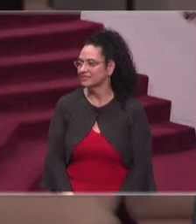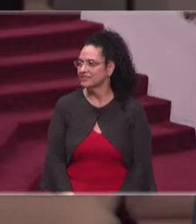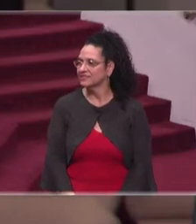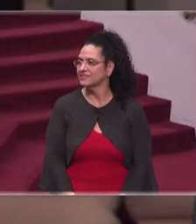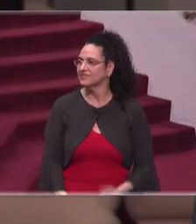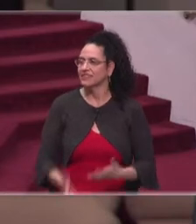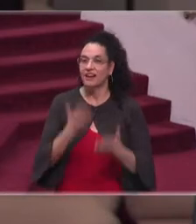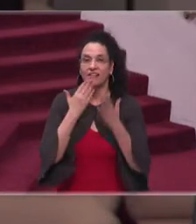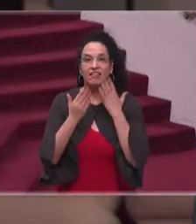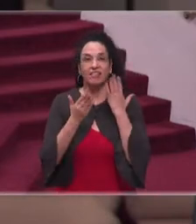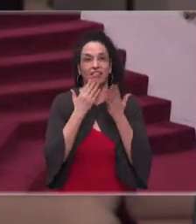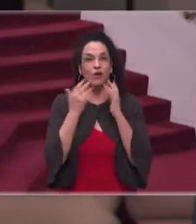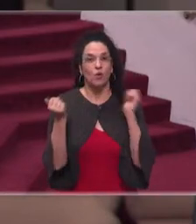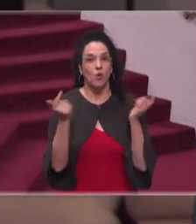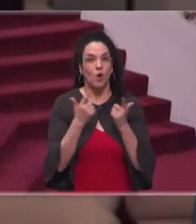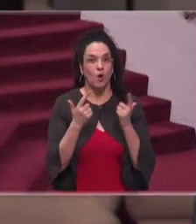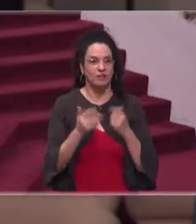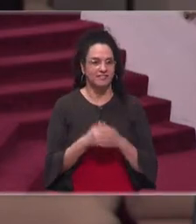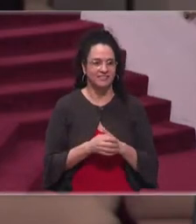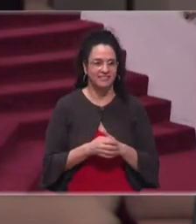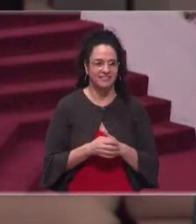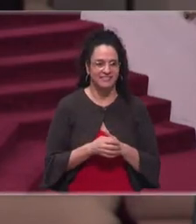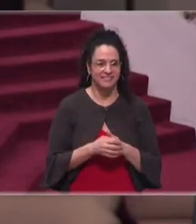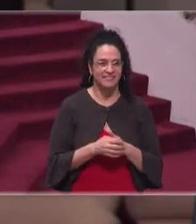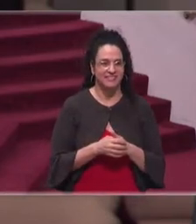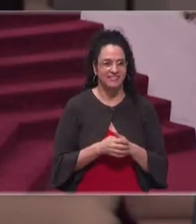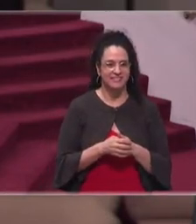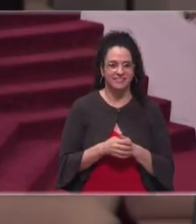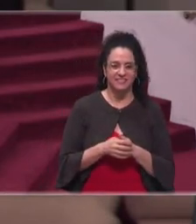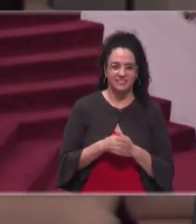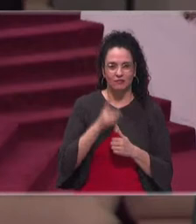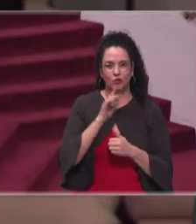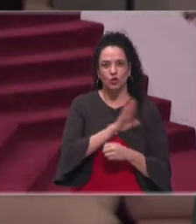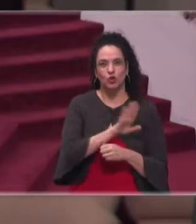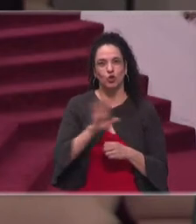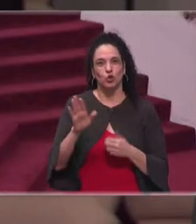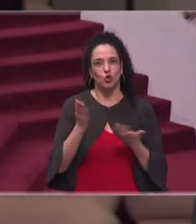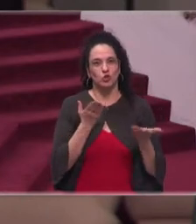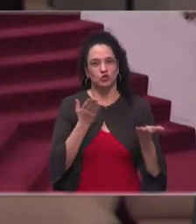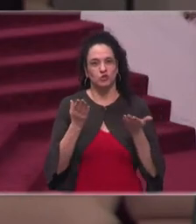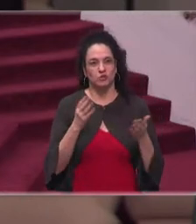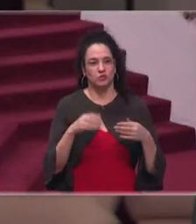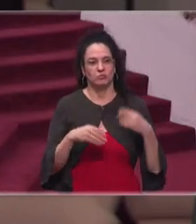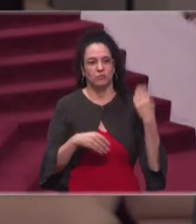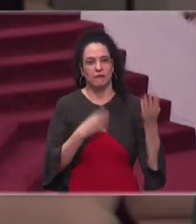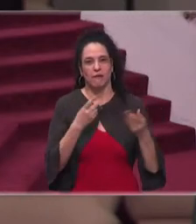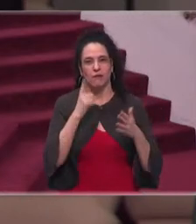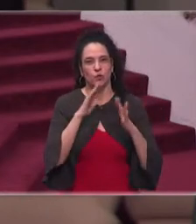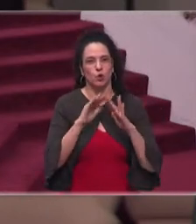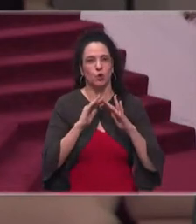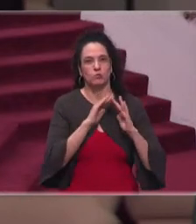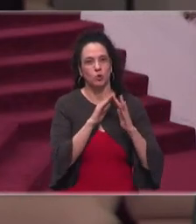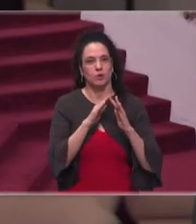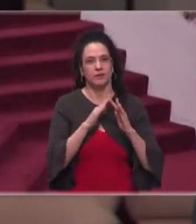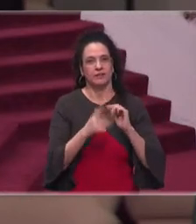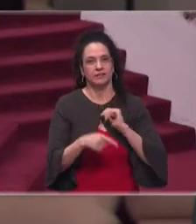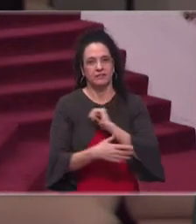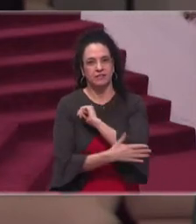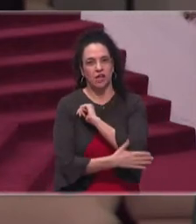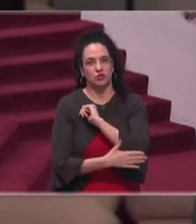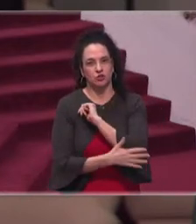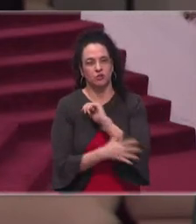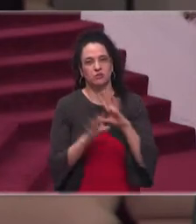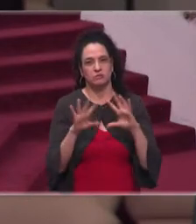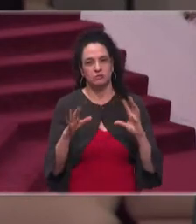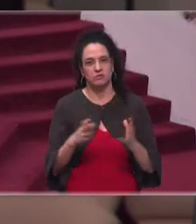Thank you all very much for the service that you render to the community, the nation, and the